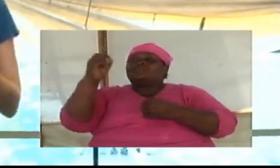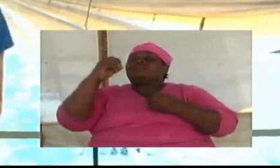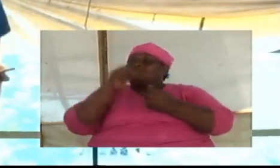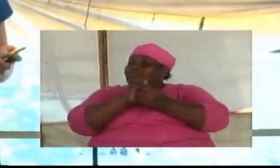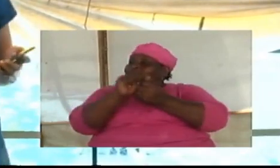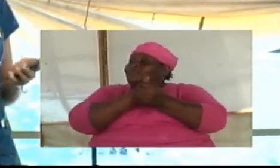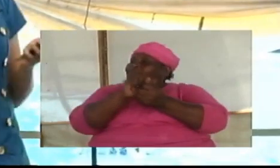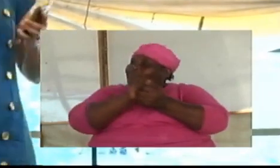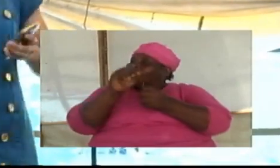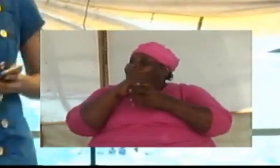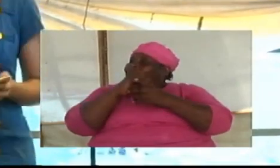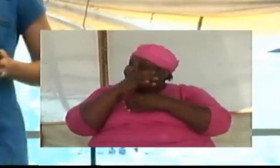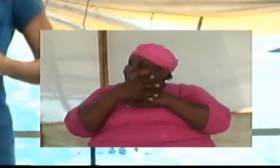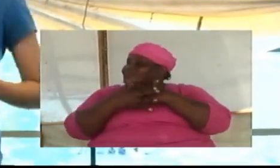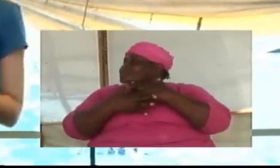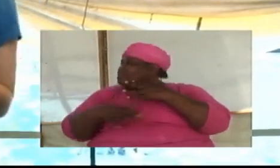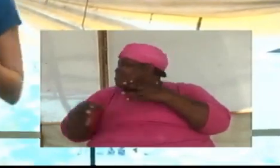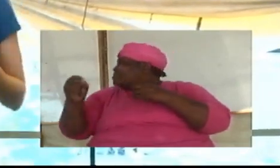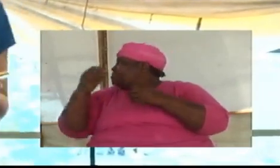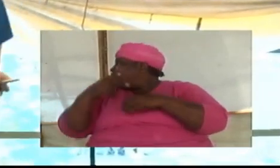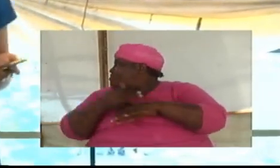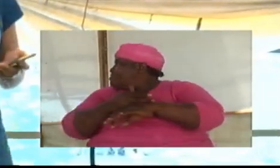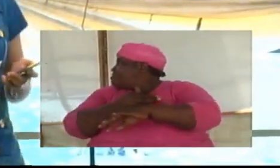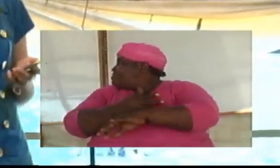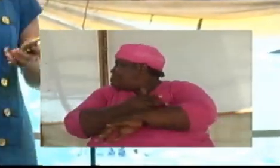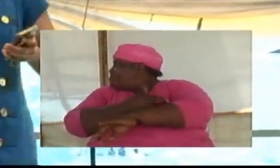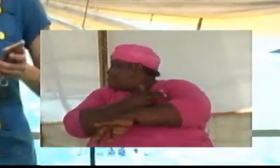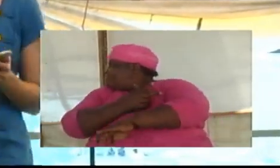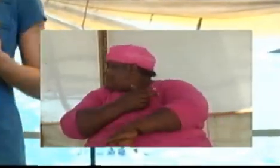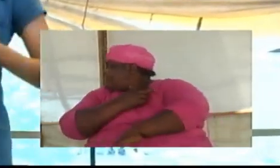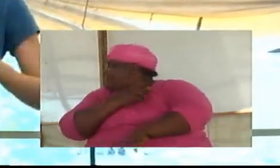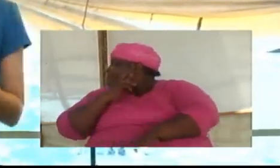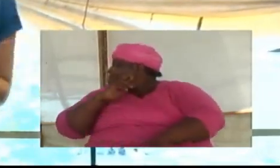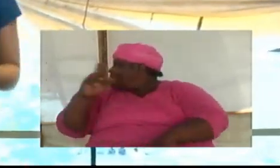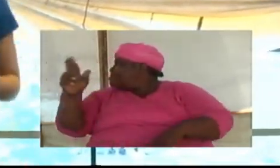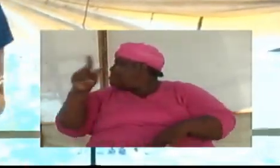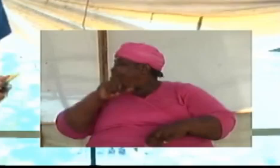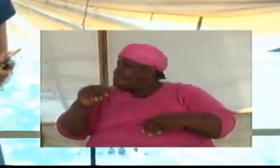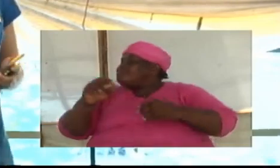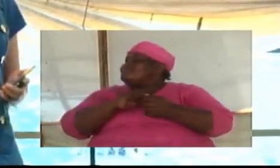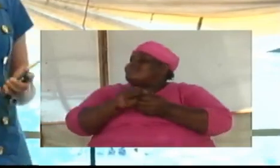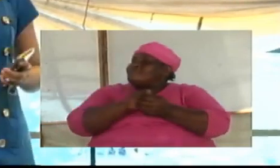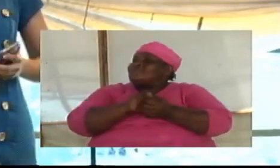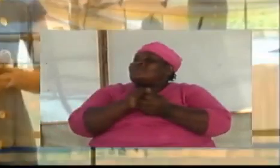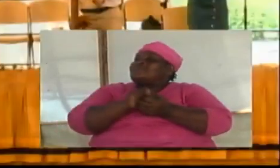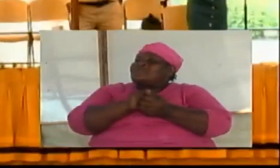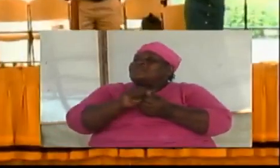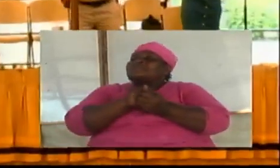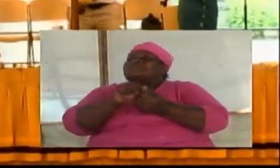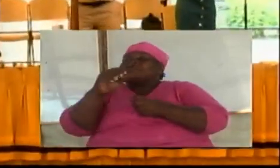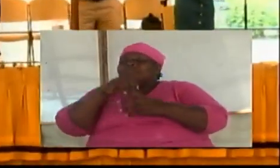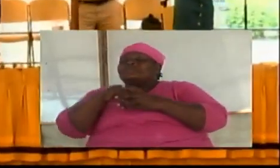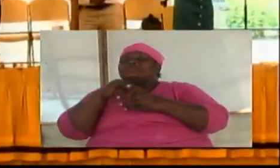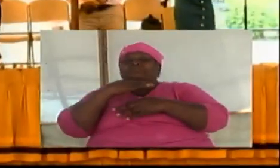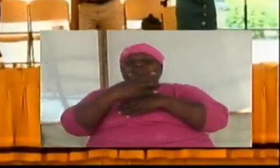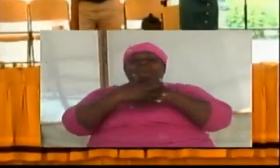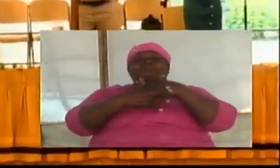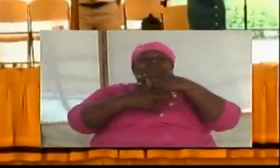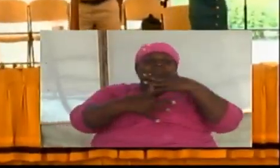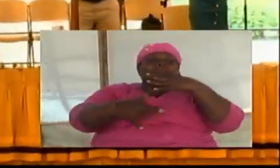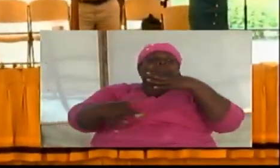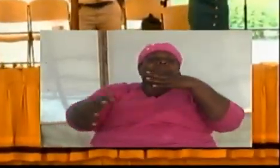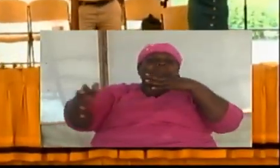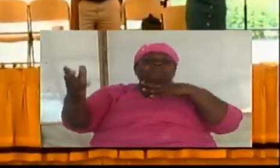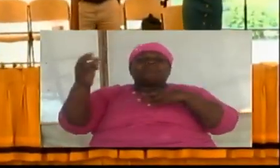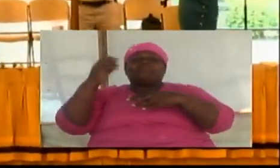clean. Are you washed in the blood of the Lamb? Are you washed? Are you washed? Are you washed in the blood